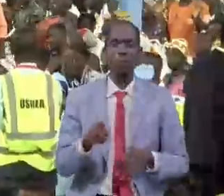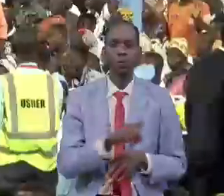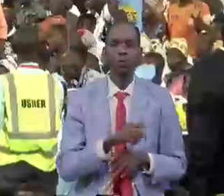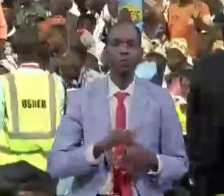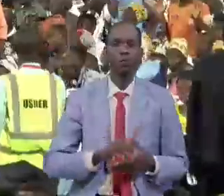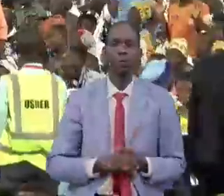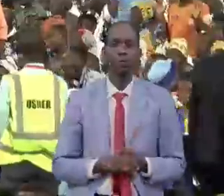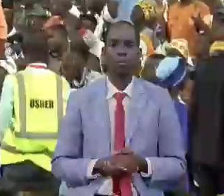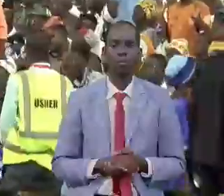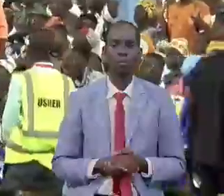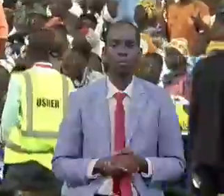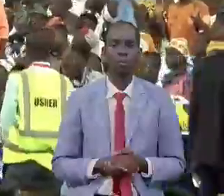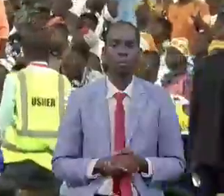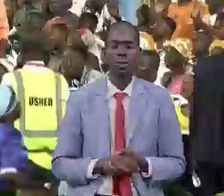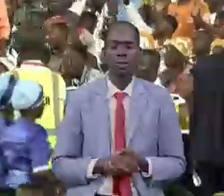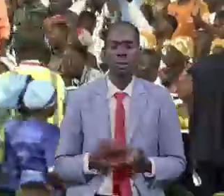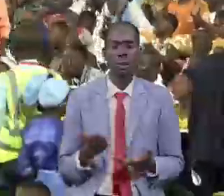You didn't say amen to that one.